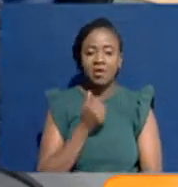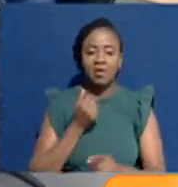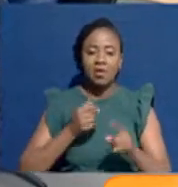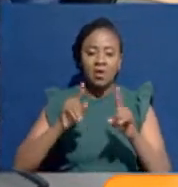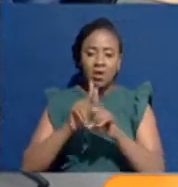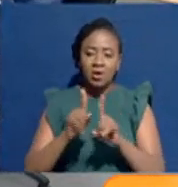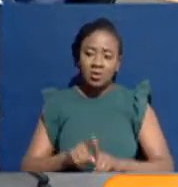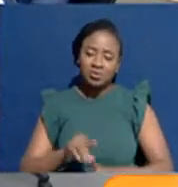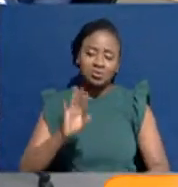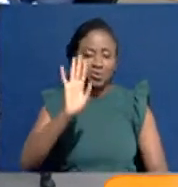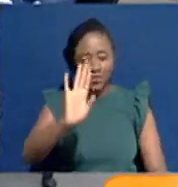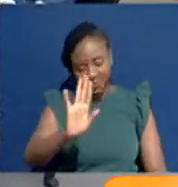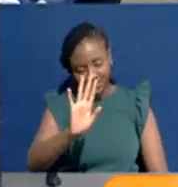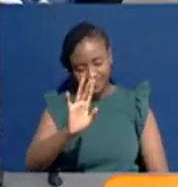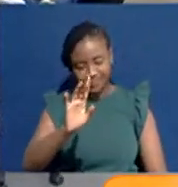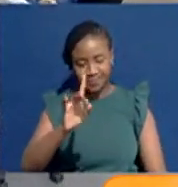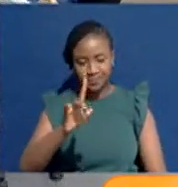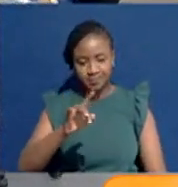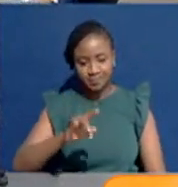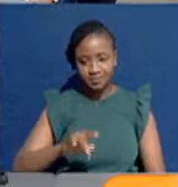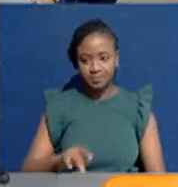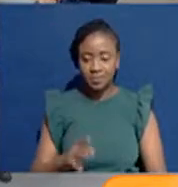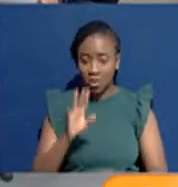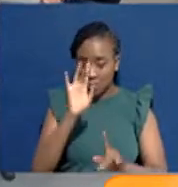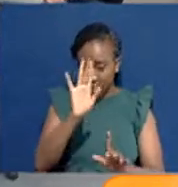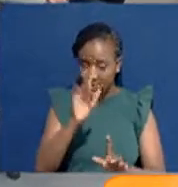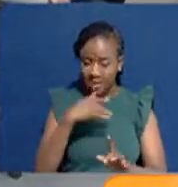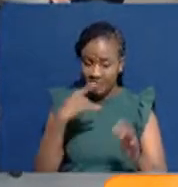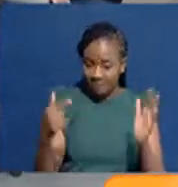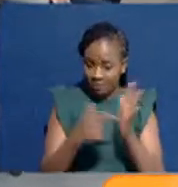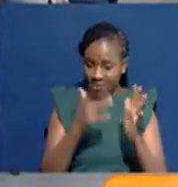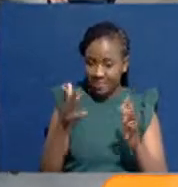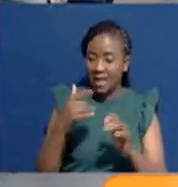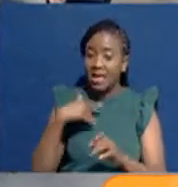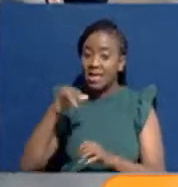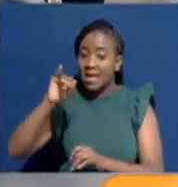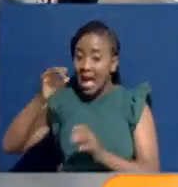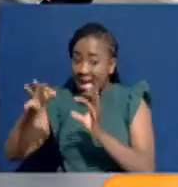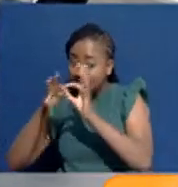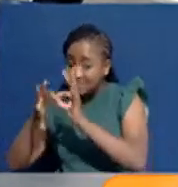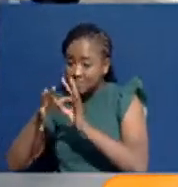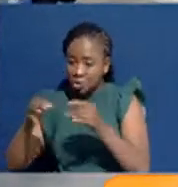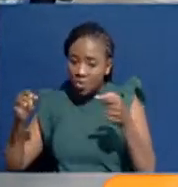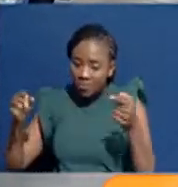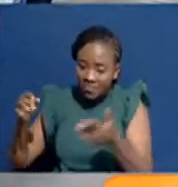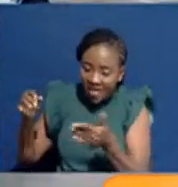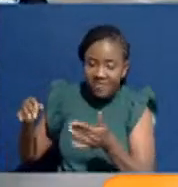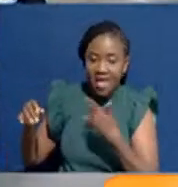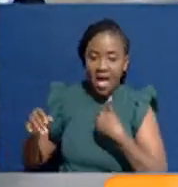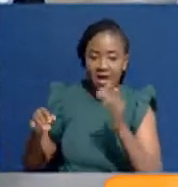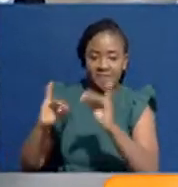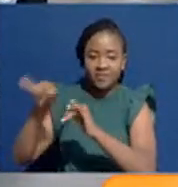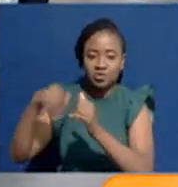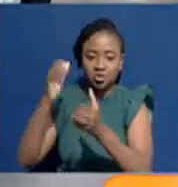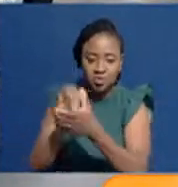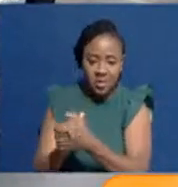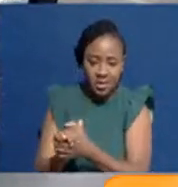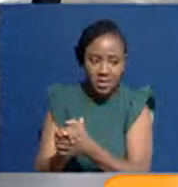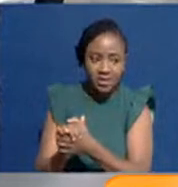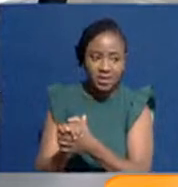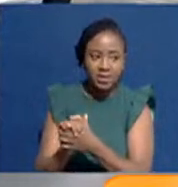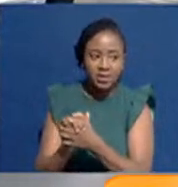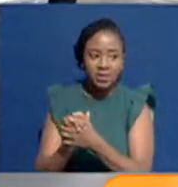No, let's not get into that first. There's a point I'm trying to drive. That, of course, It's on the side of right, honorable, I